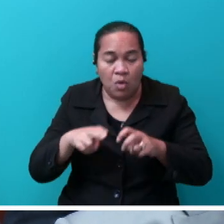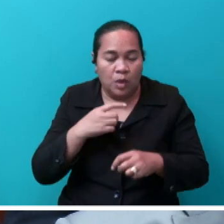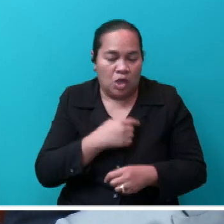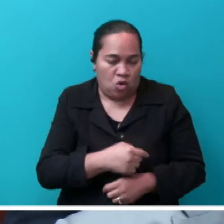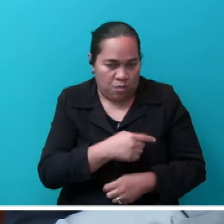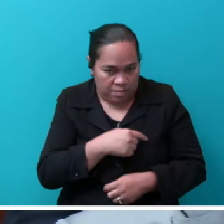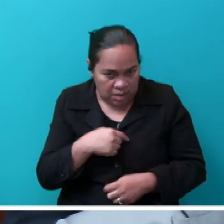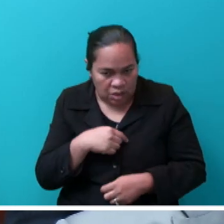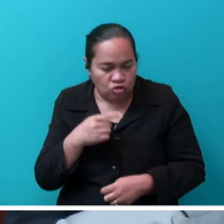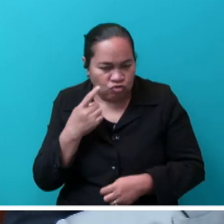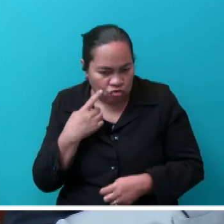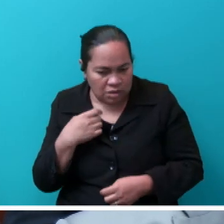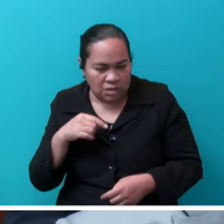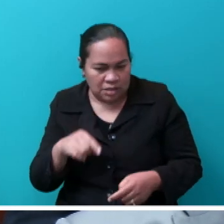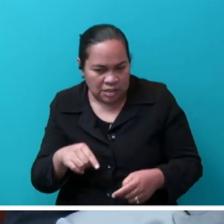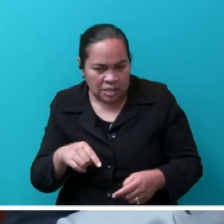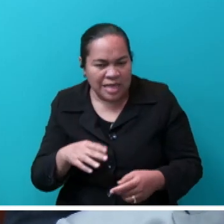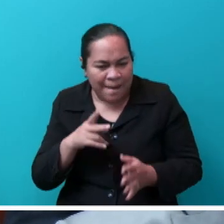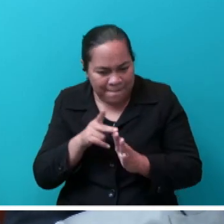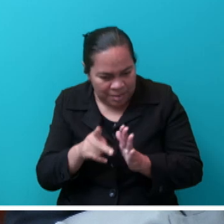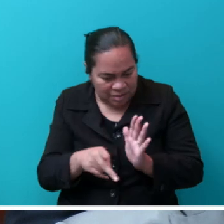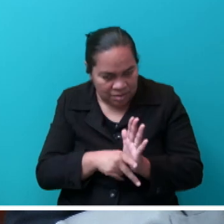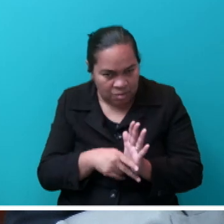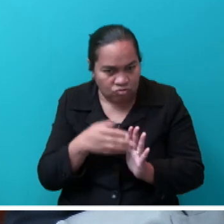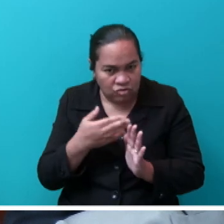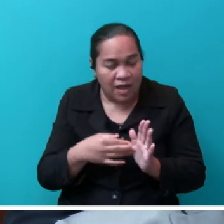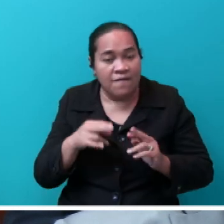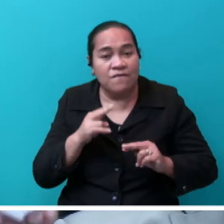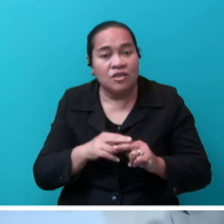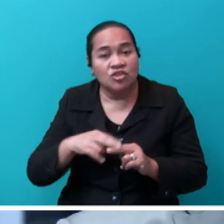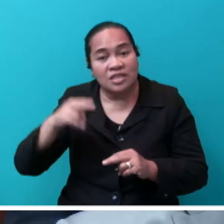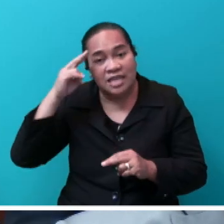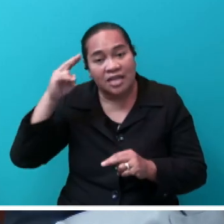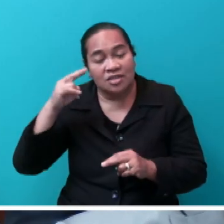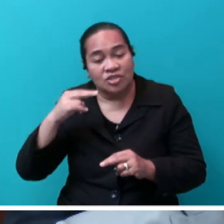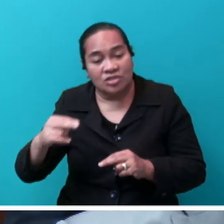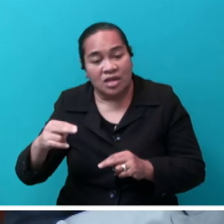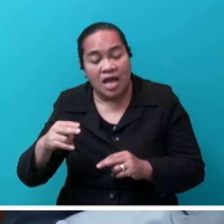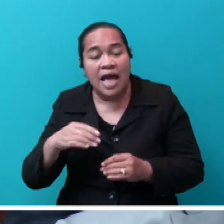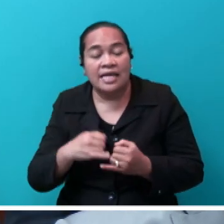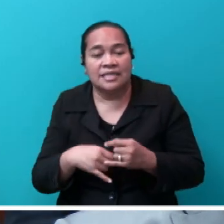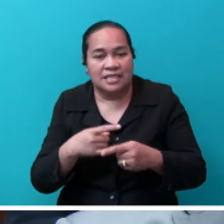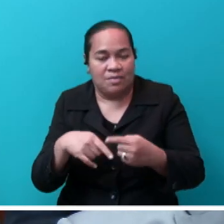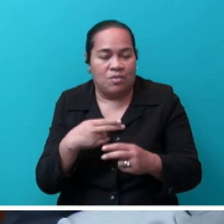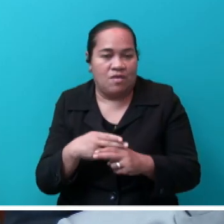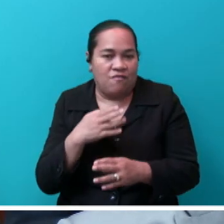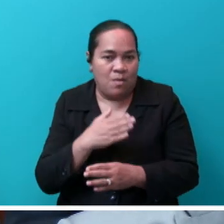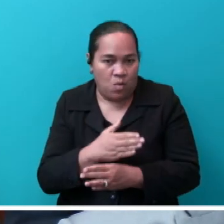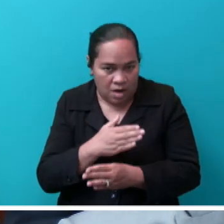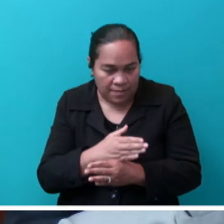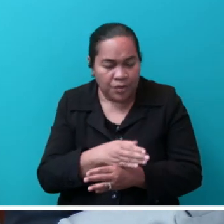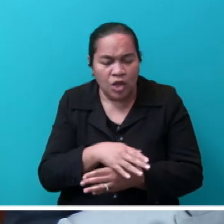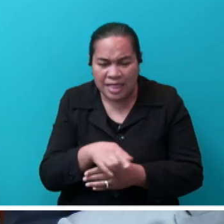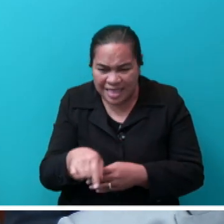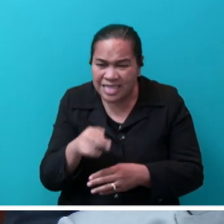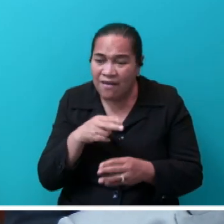to leveraging the principles outlined in the Fiji's National Sustainable Tourism Framework. This framework, as you